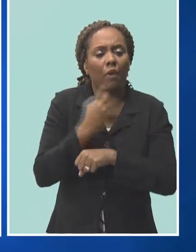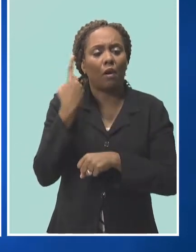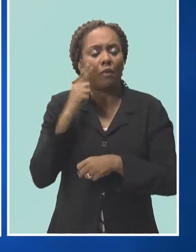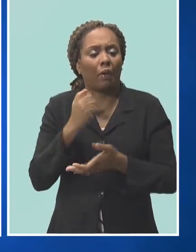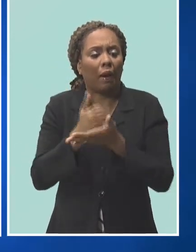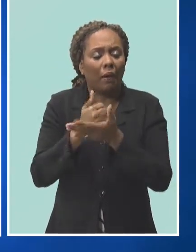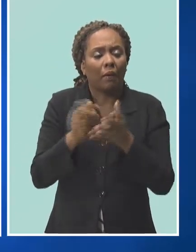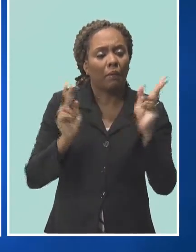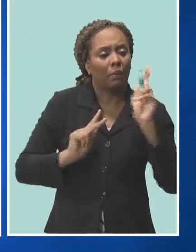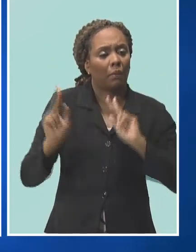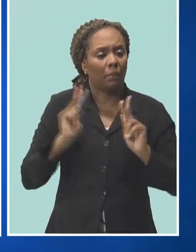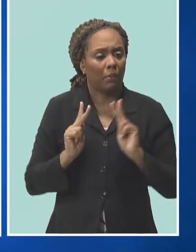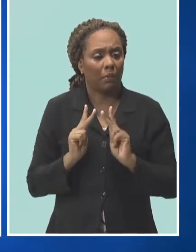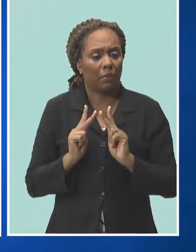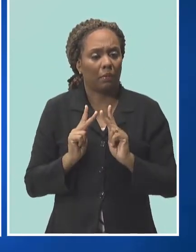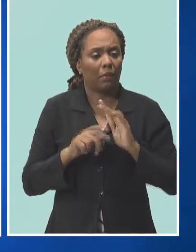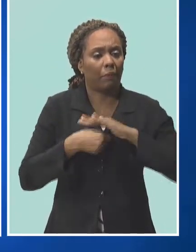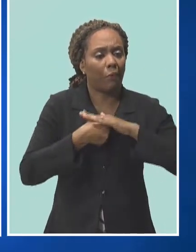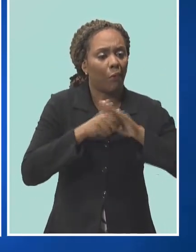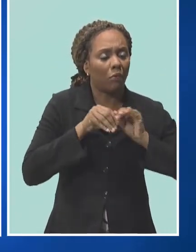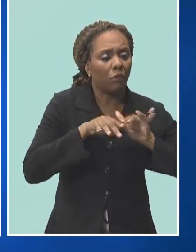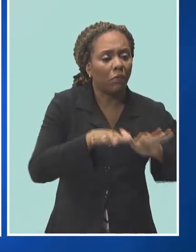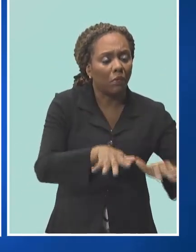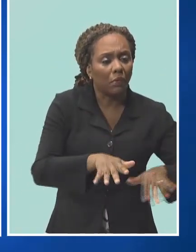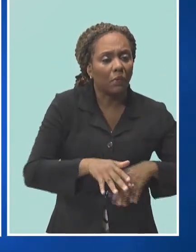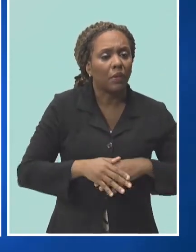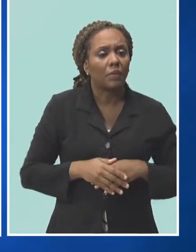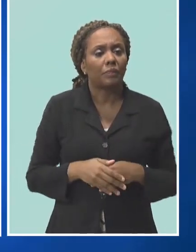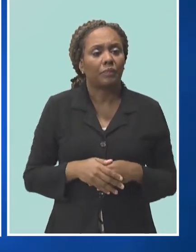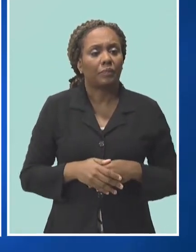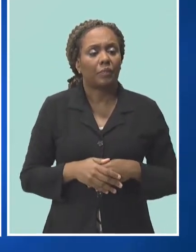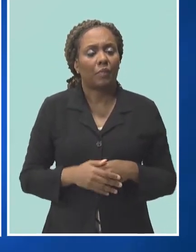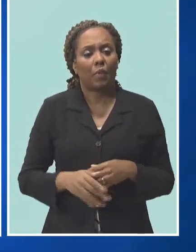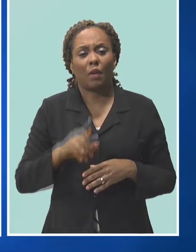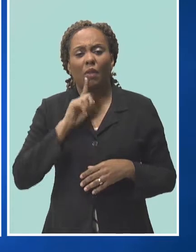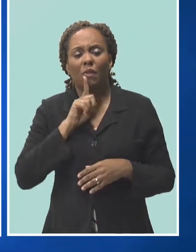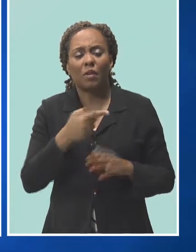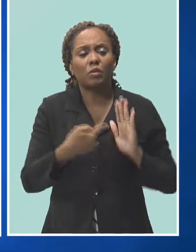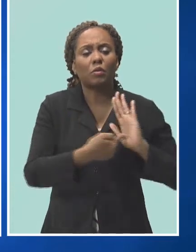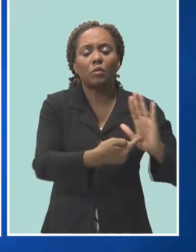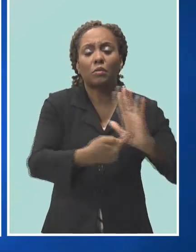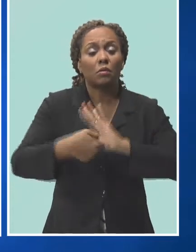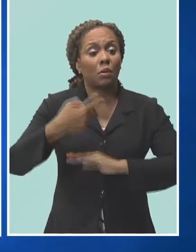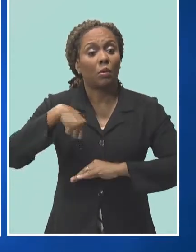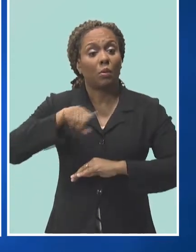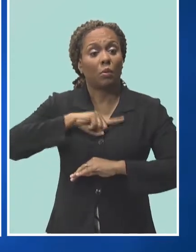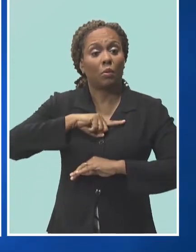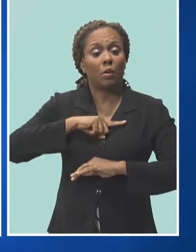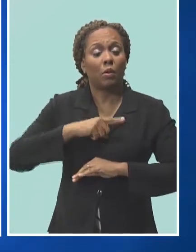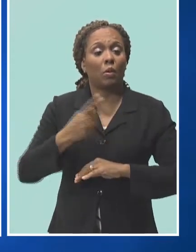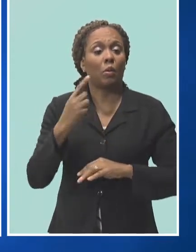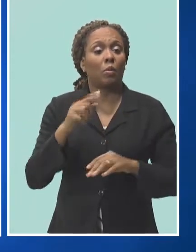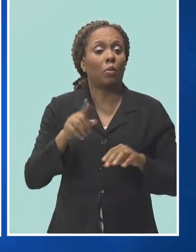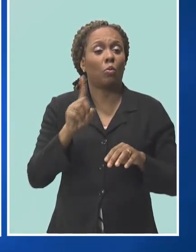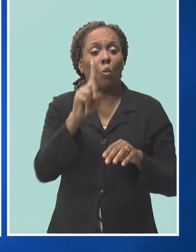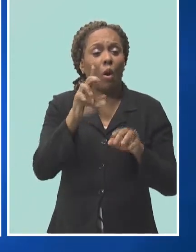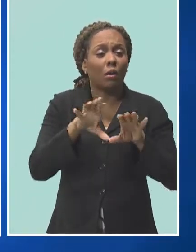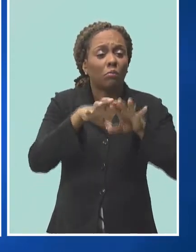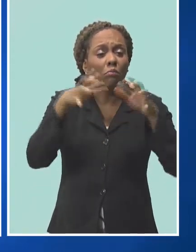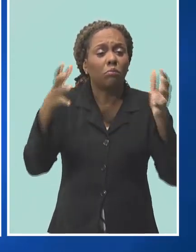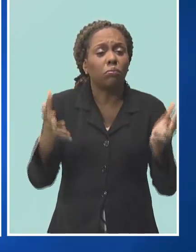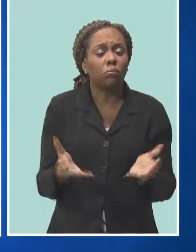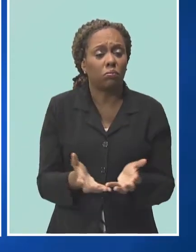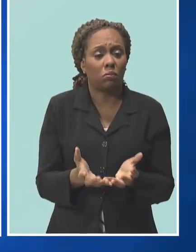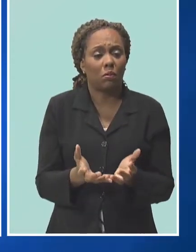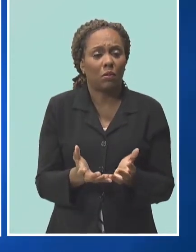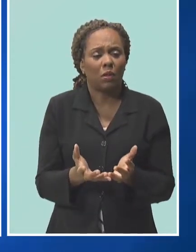persons challenged by the pandemic. And we think it shows how we are one global family. We often talk about Barbados being a